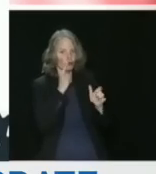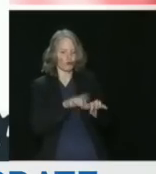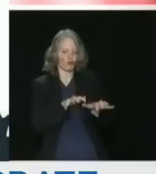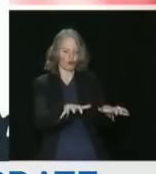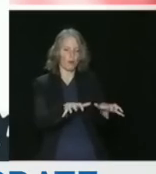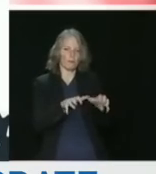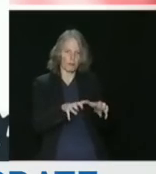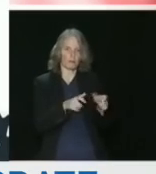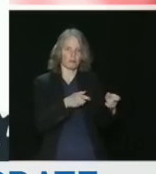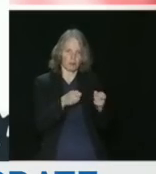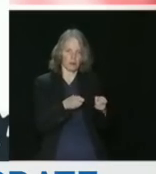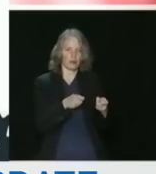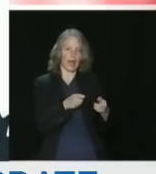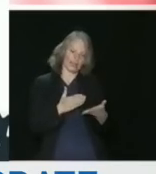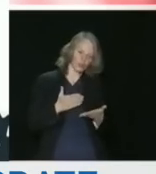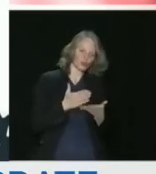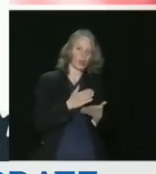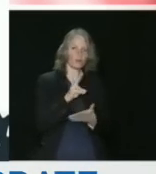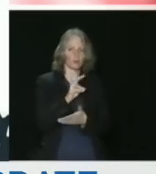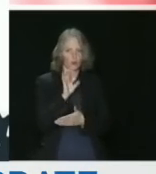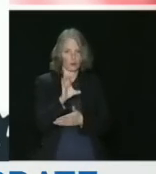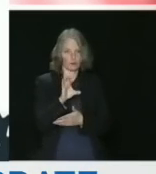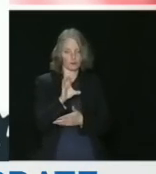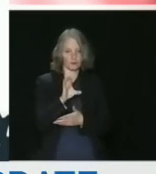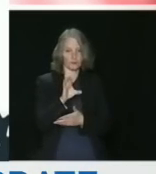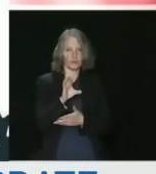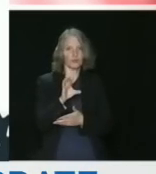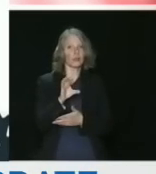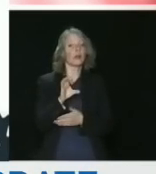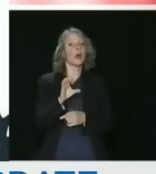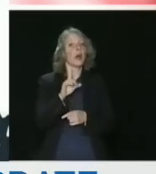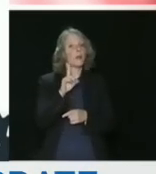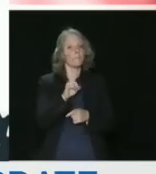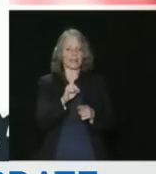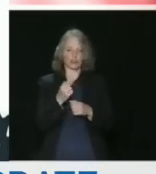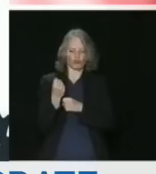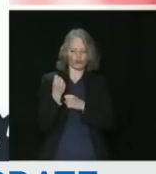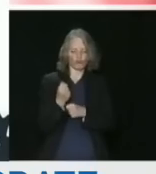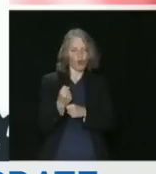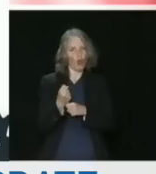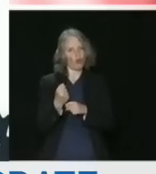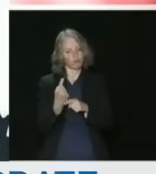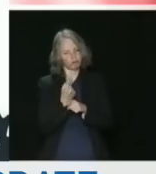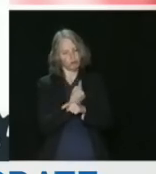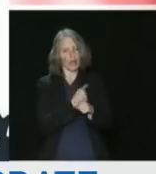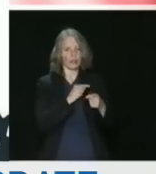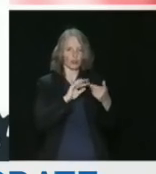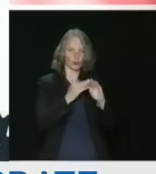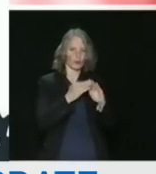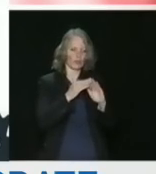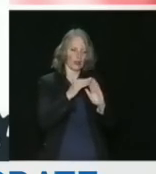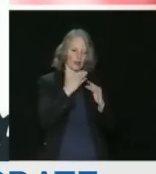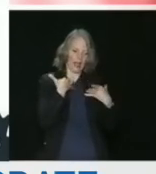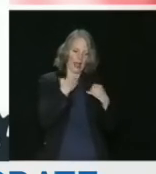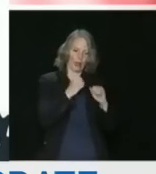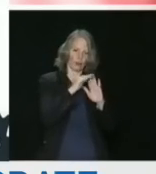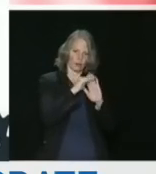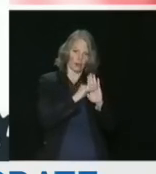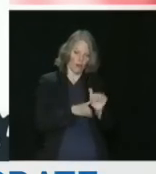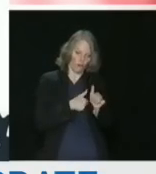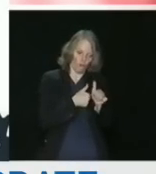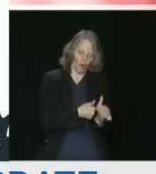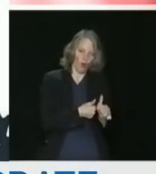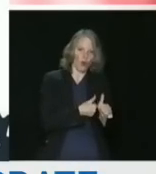of concern in its track. Early, strong, and sustained community-based public health measures